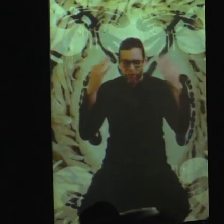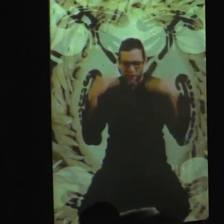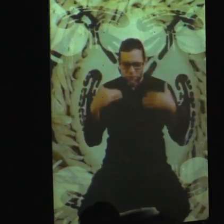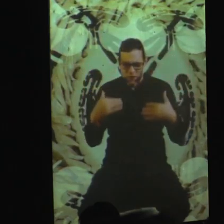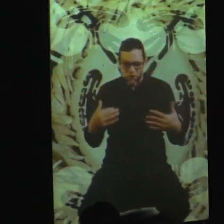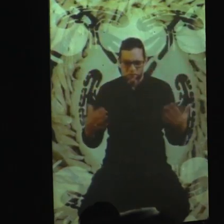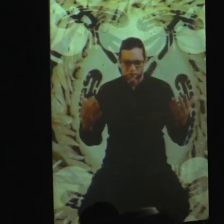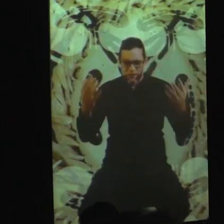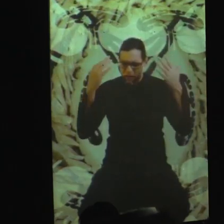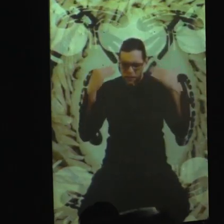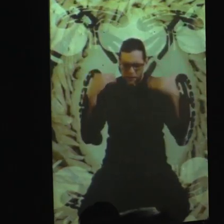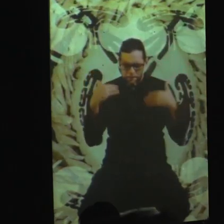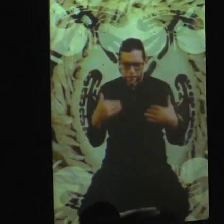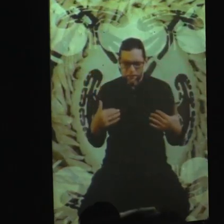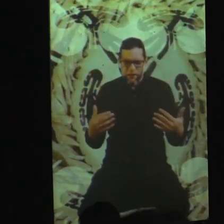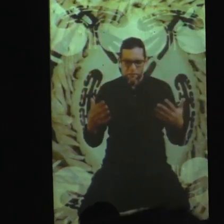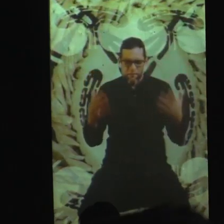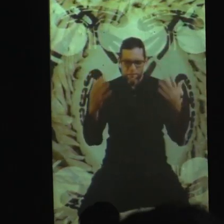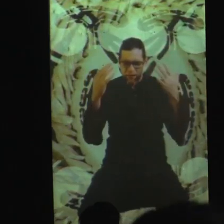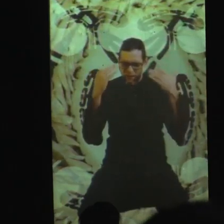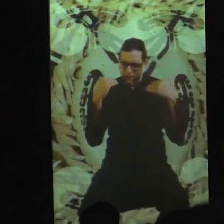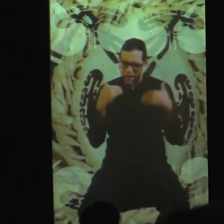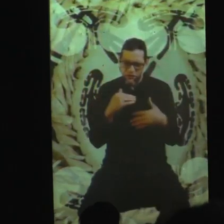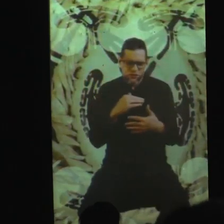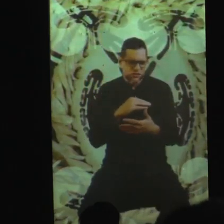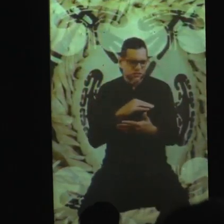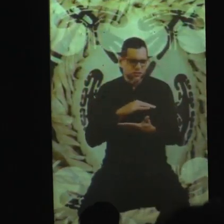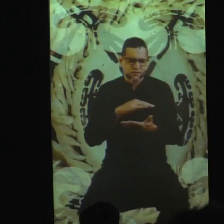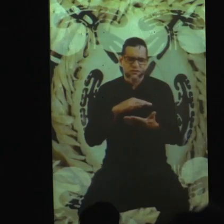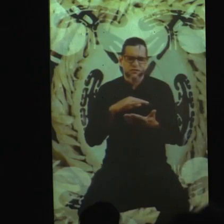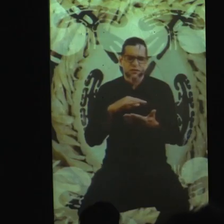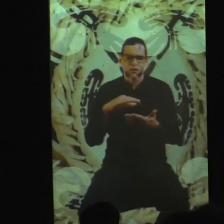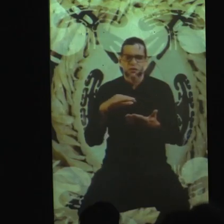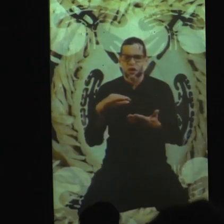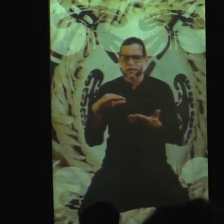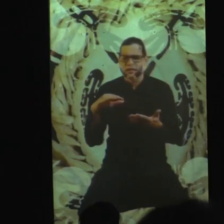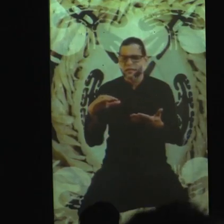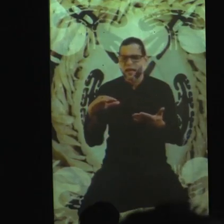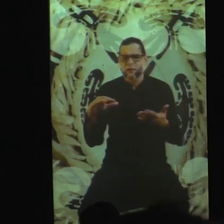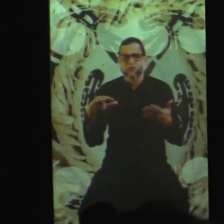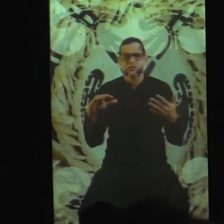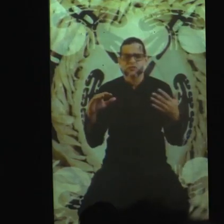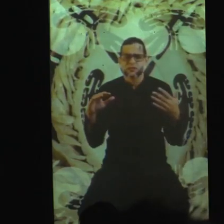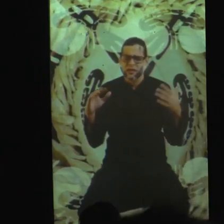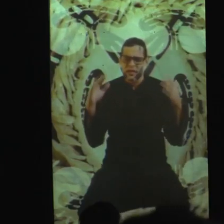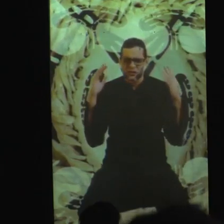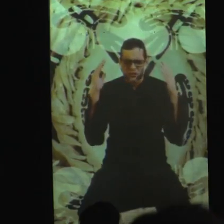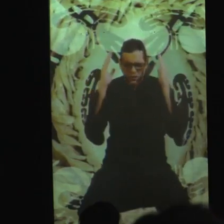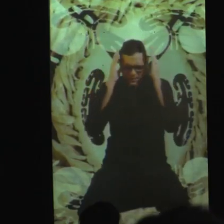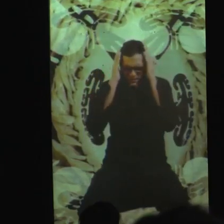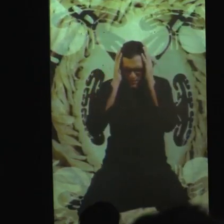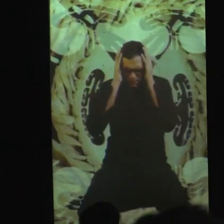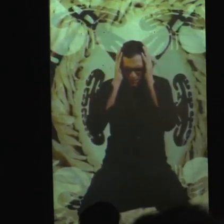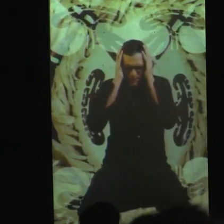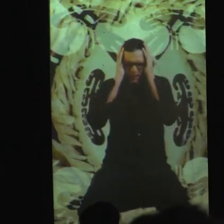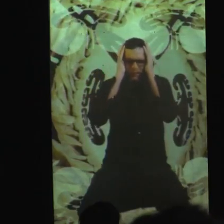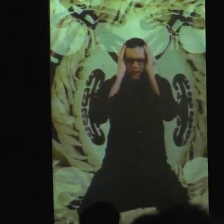boredom coming over me. Beldam. Beldam. And it just took so long. That time was just, can I just go to